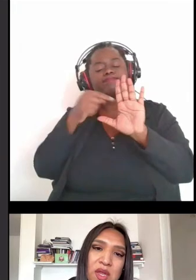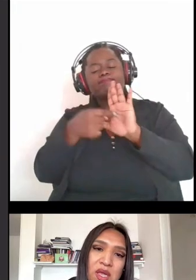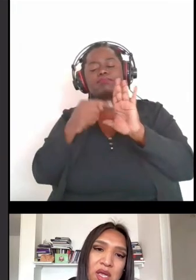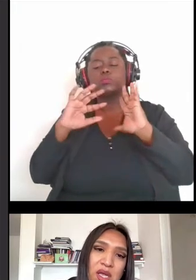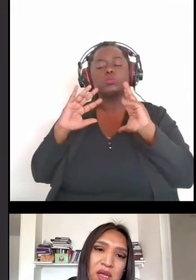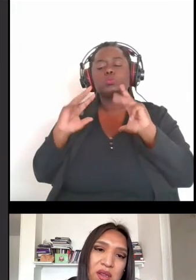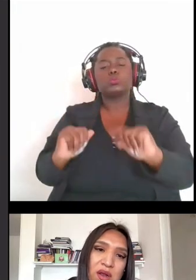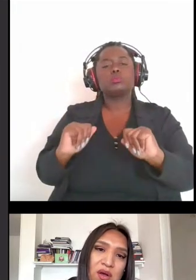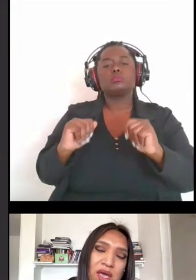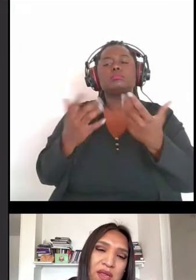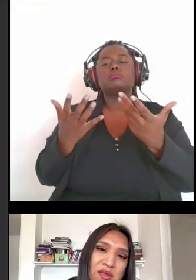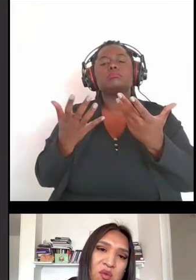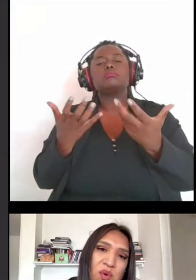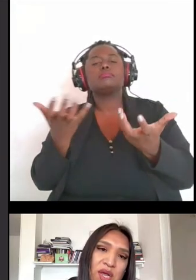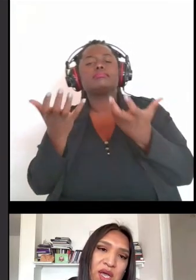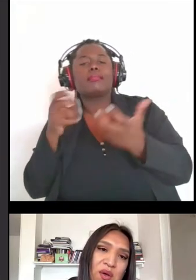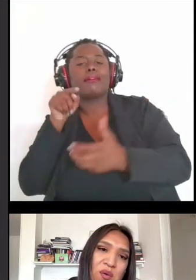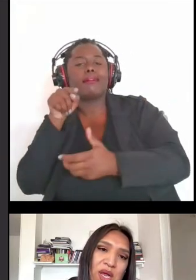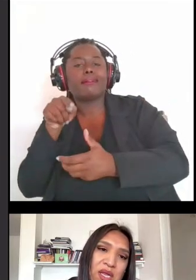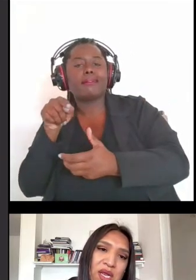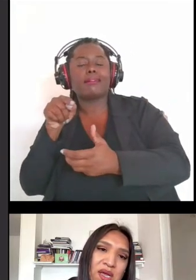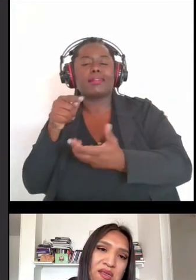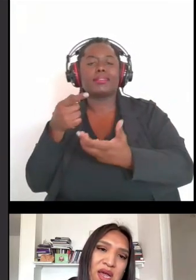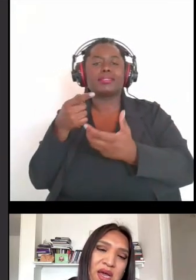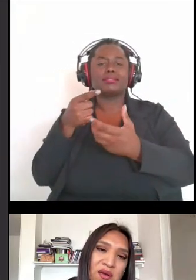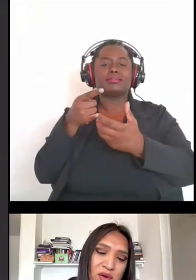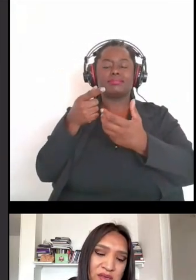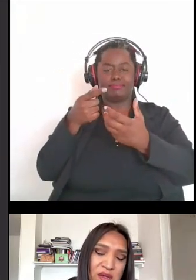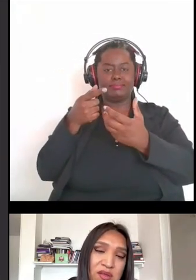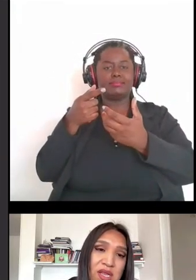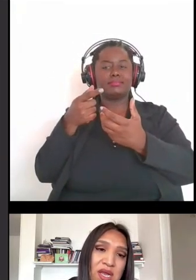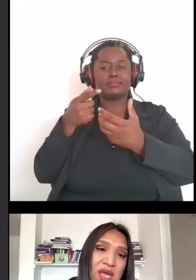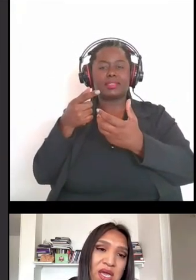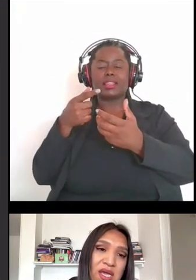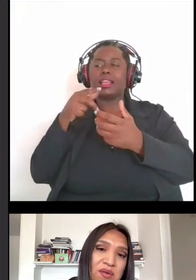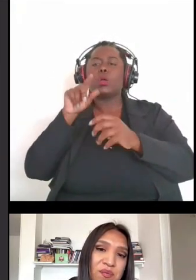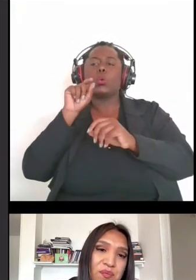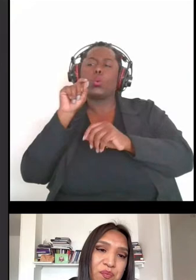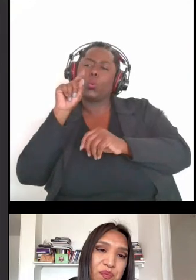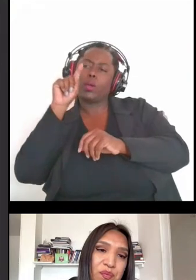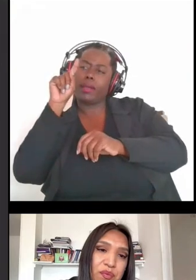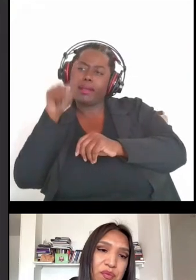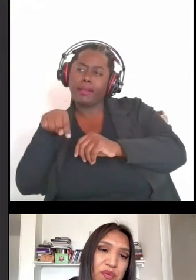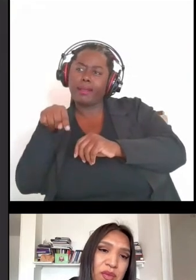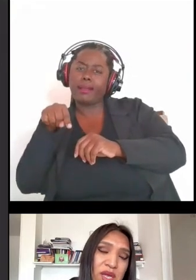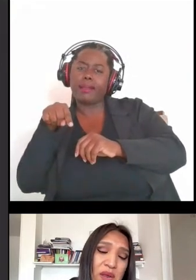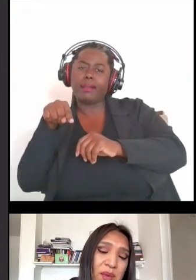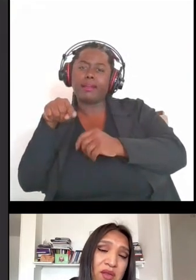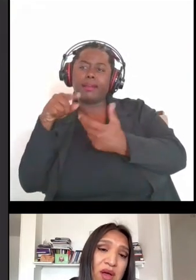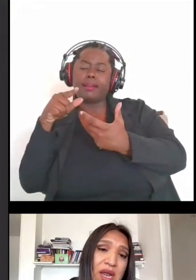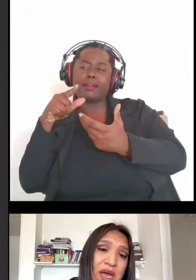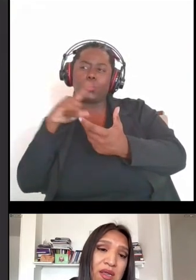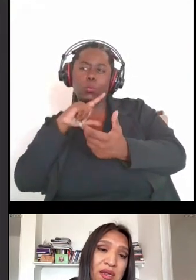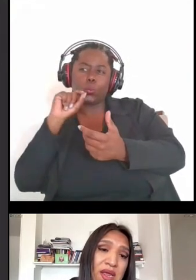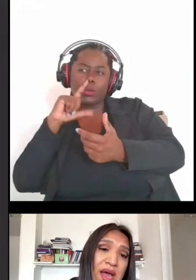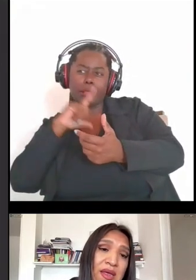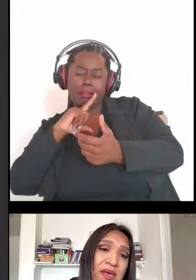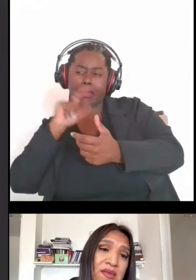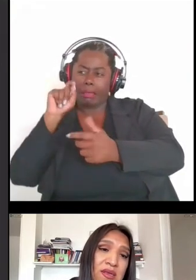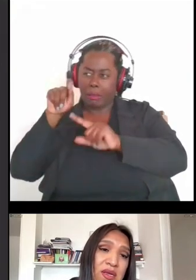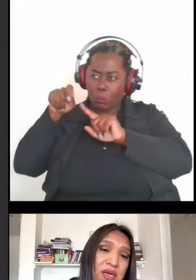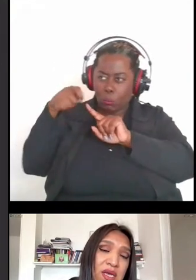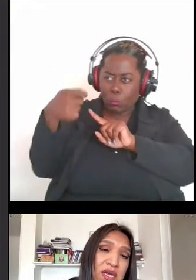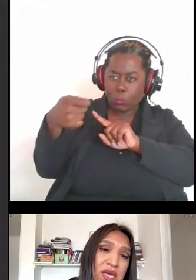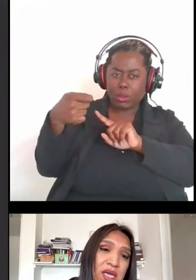from a non-binary world moving away from the idea what is recognizable and